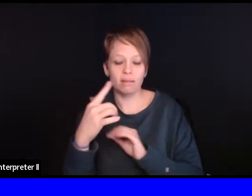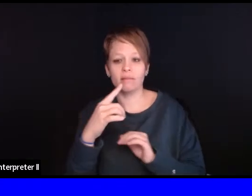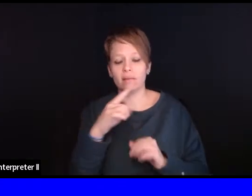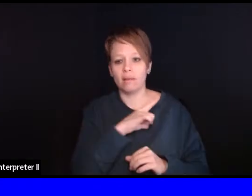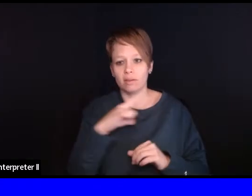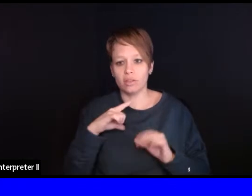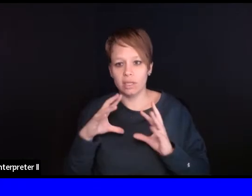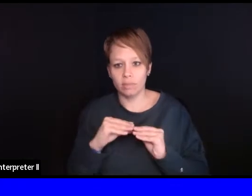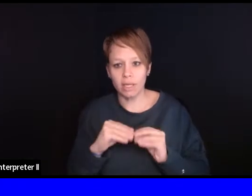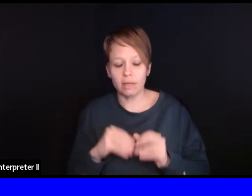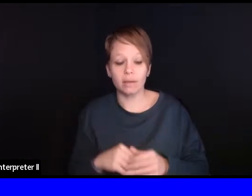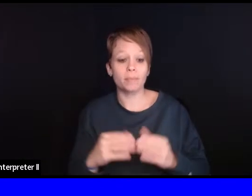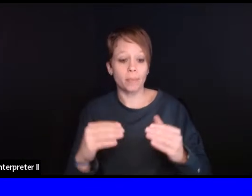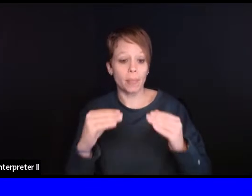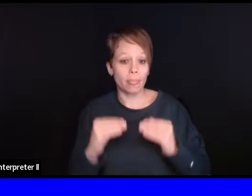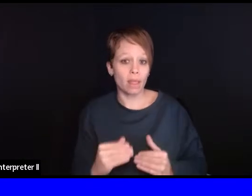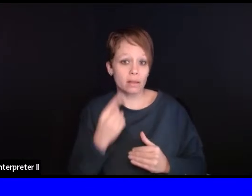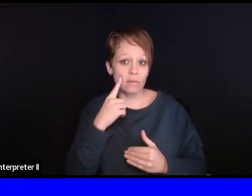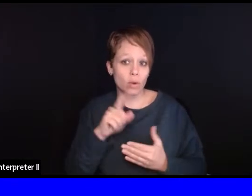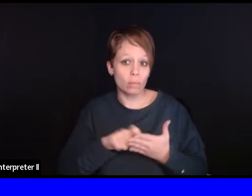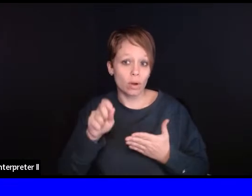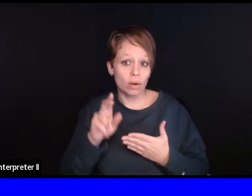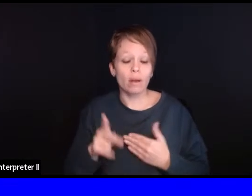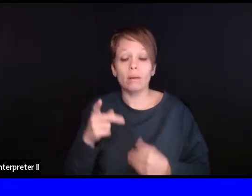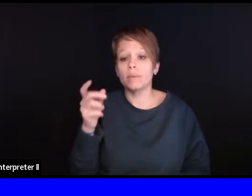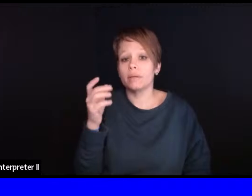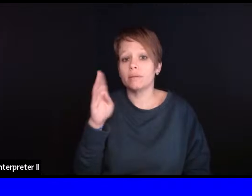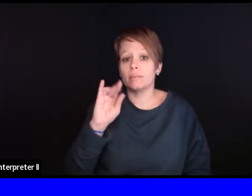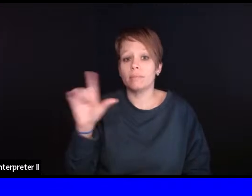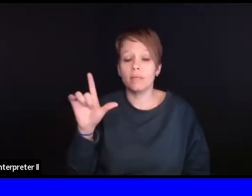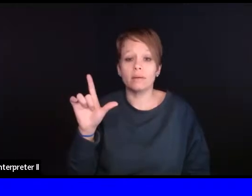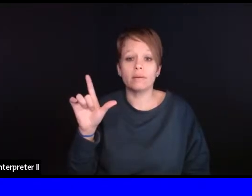The next measure for markup is Bill